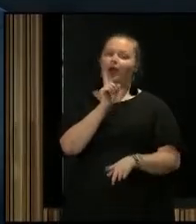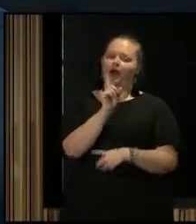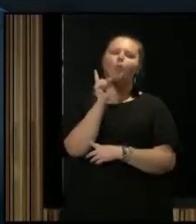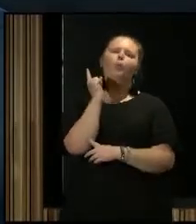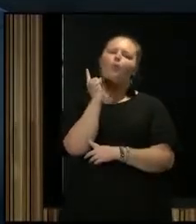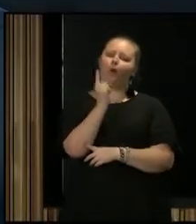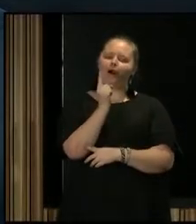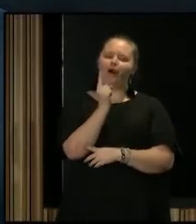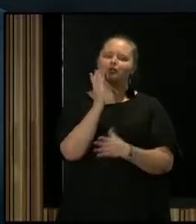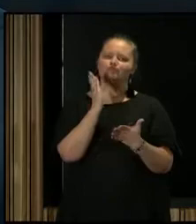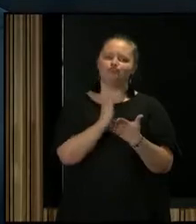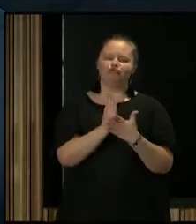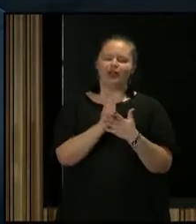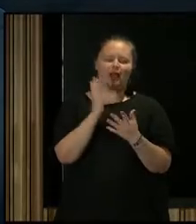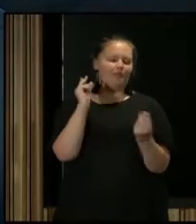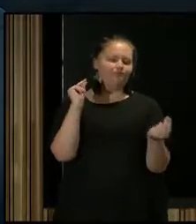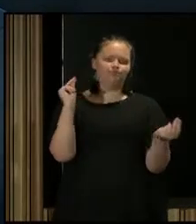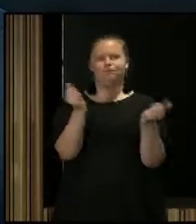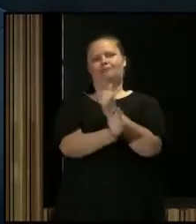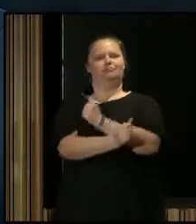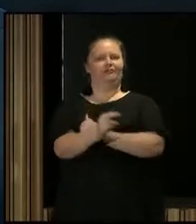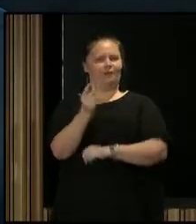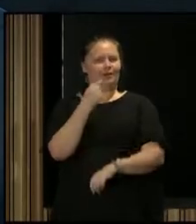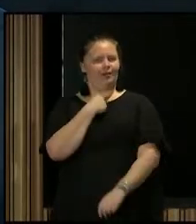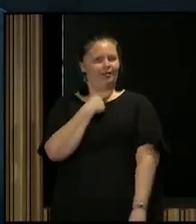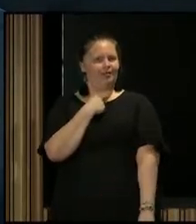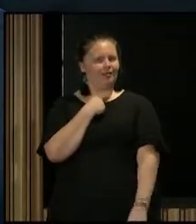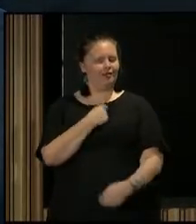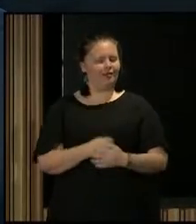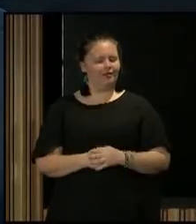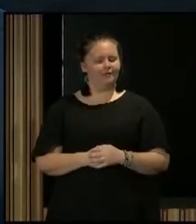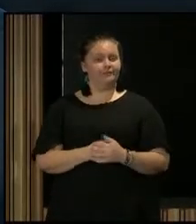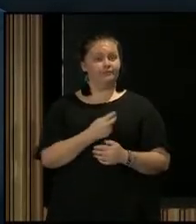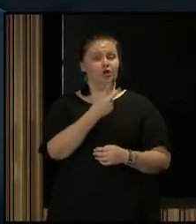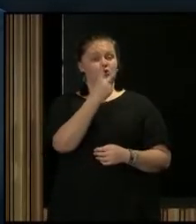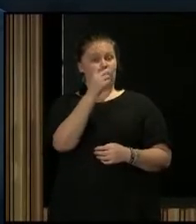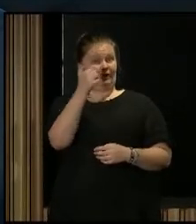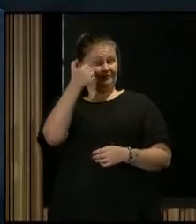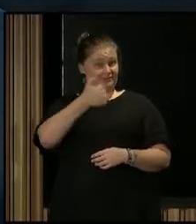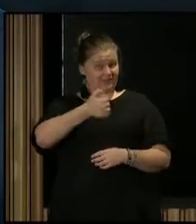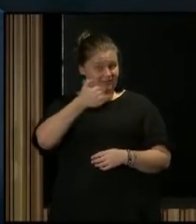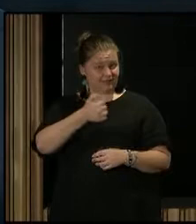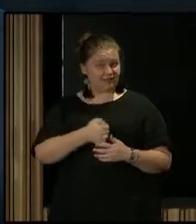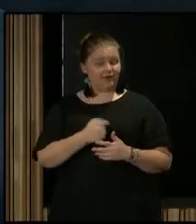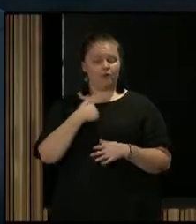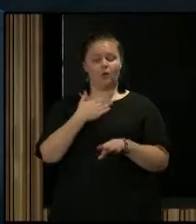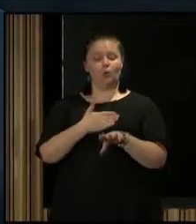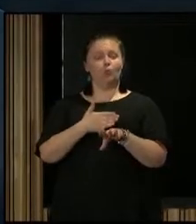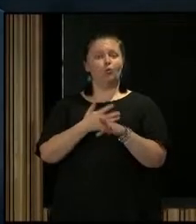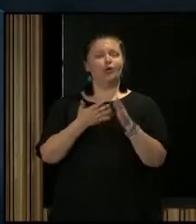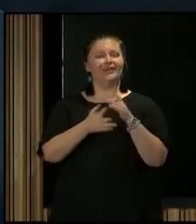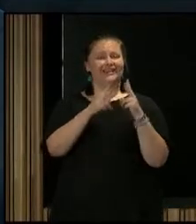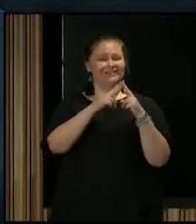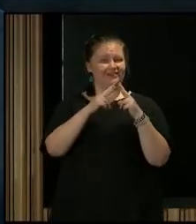though, that really changed everything for me, was that in 2016, I had a job in